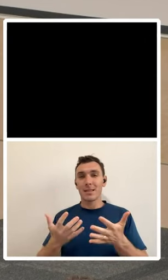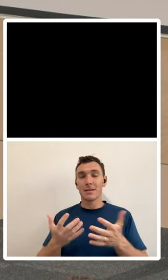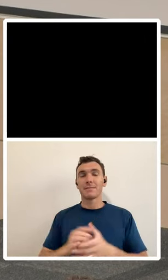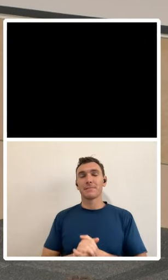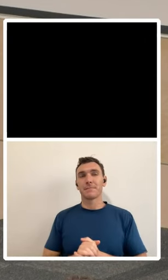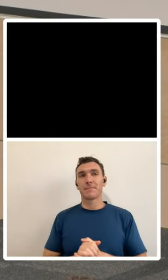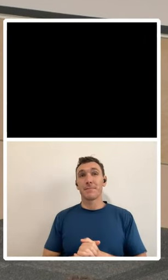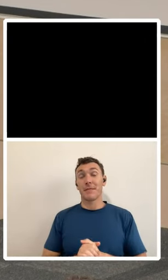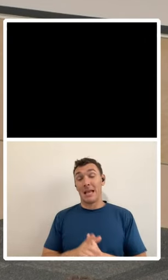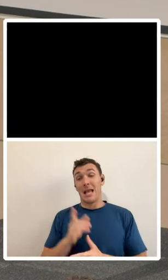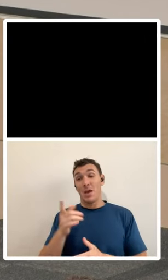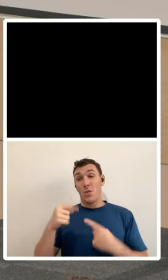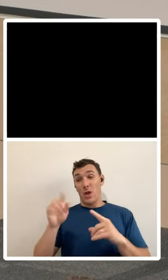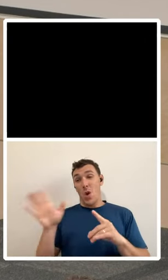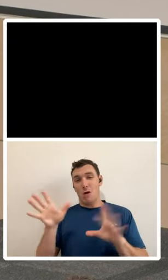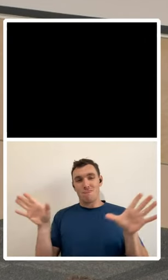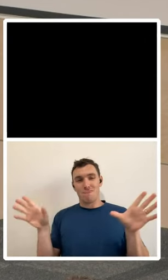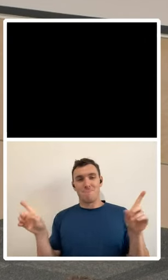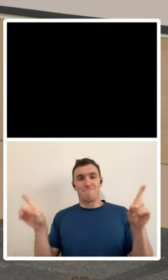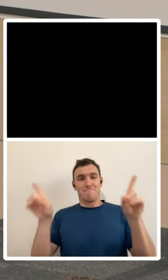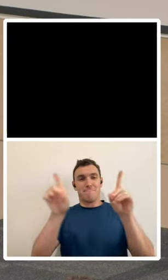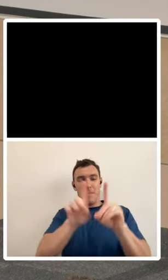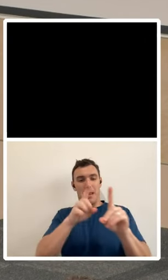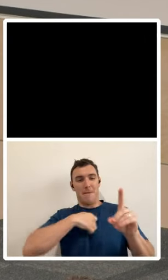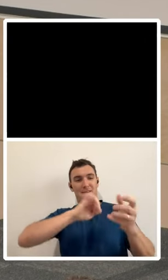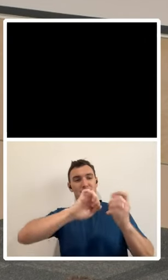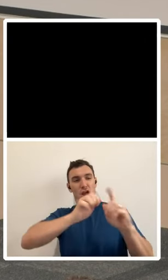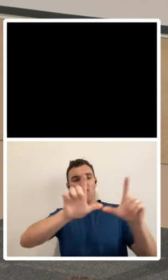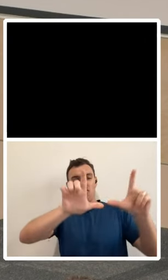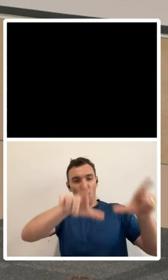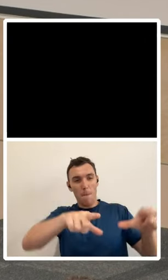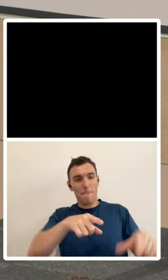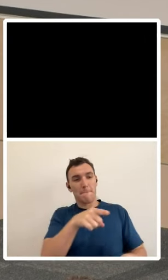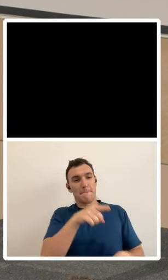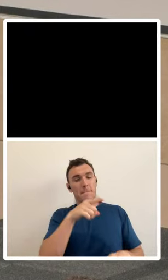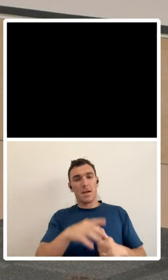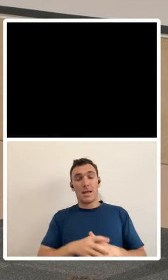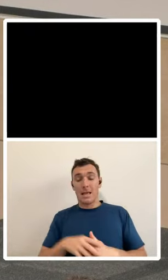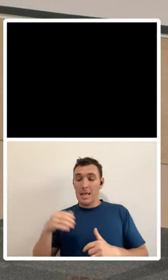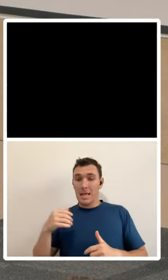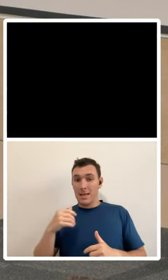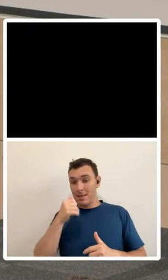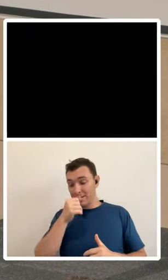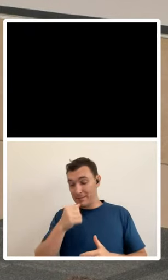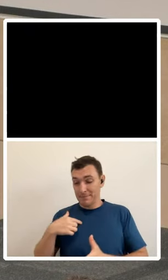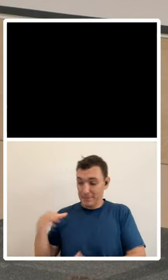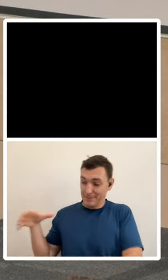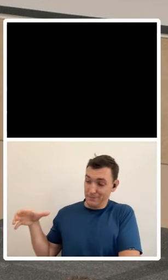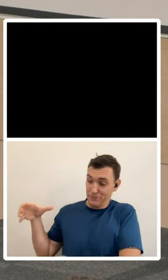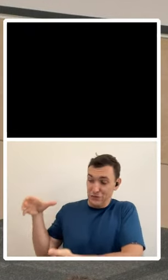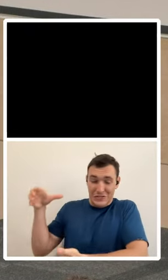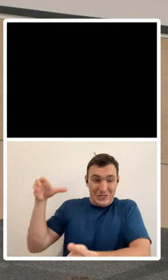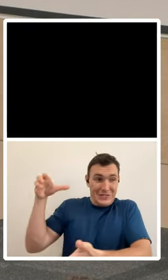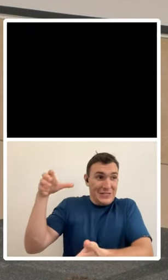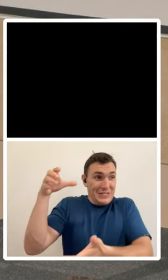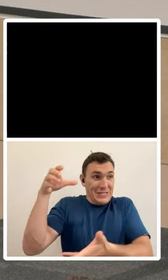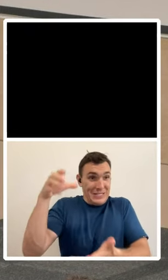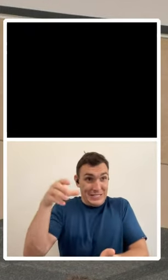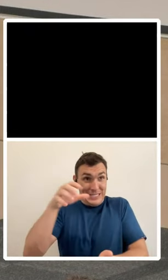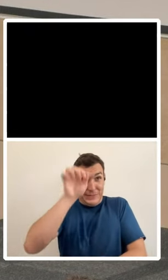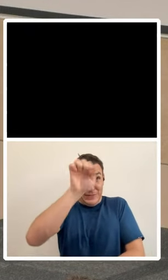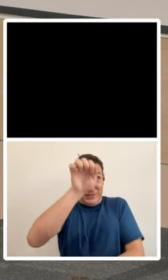still kind of my friend today. And I brought this like bottle of cider to his room in this Cumberland, and I knocked on the door and he opened it. He's like, what's